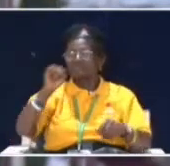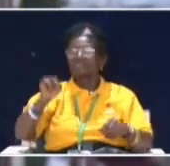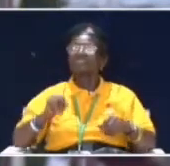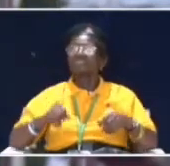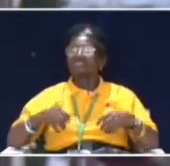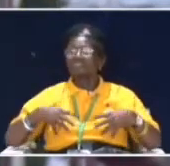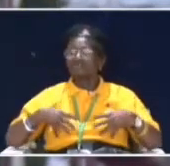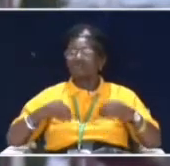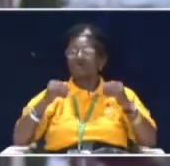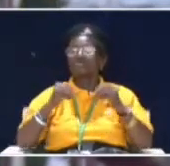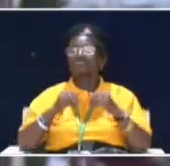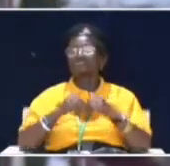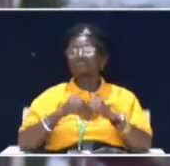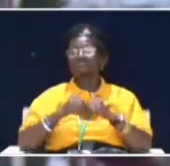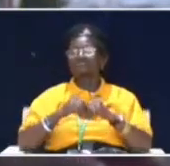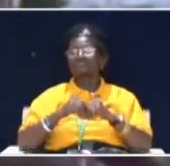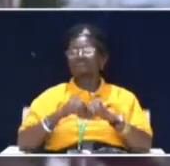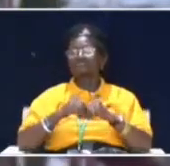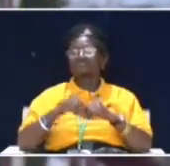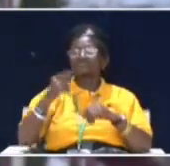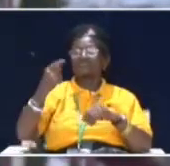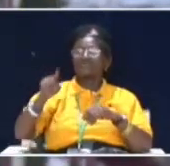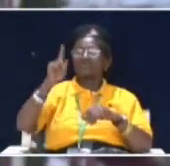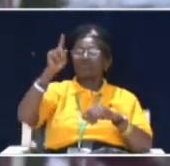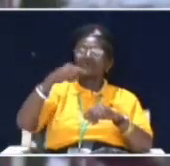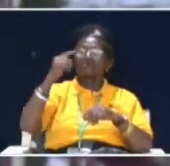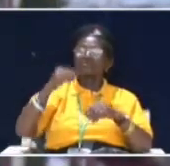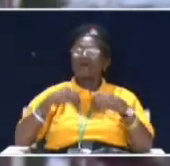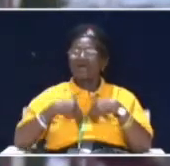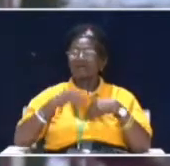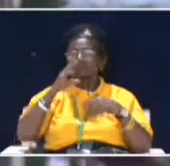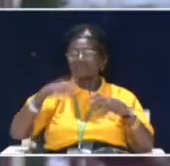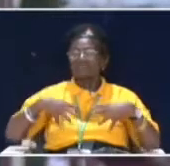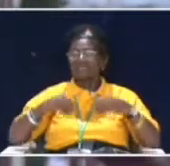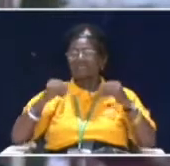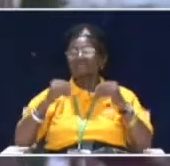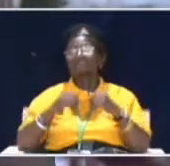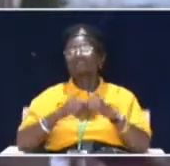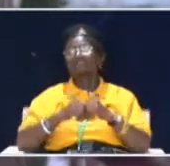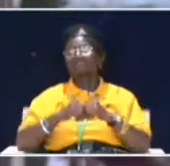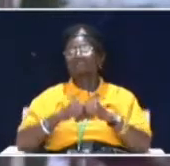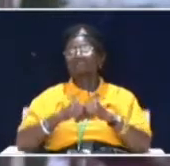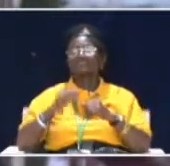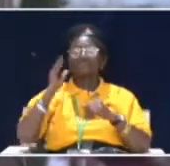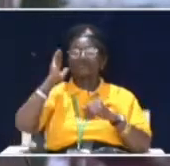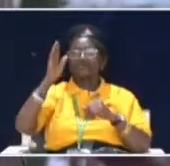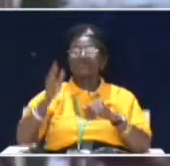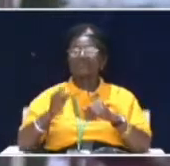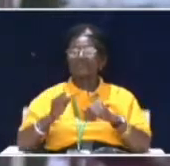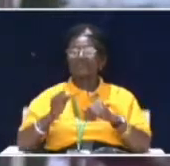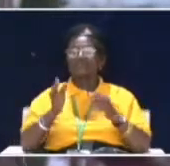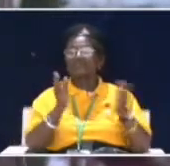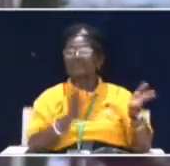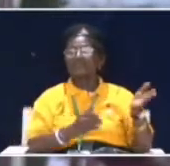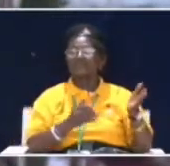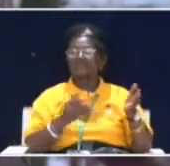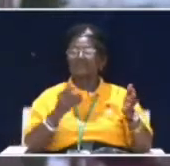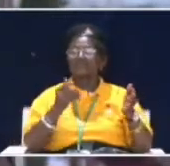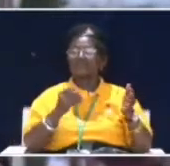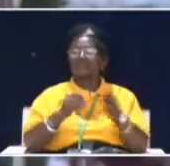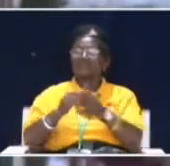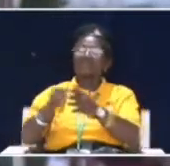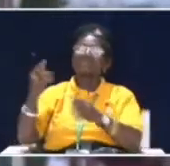Olorun ba ti wo san tan, the one who have been cured, eni ti a wo san yen, we leave the company of